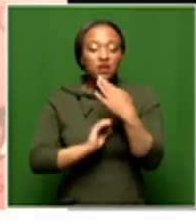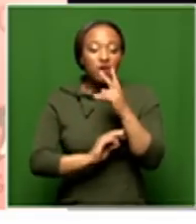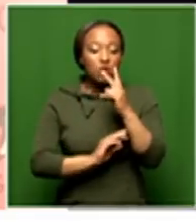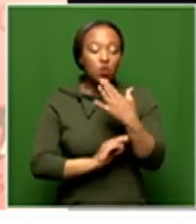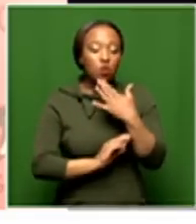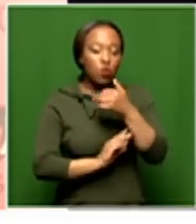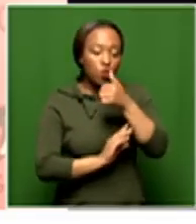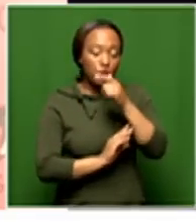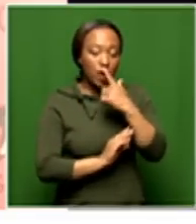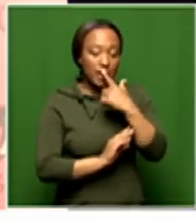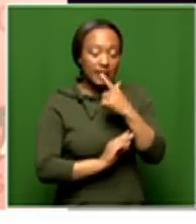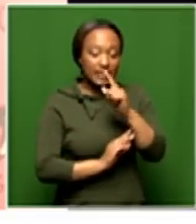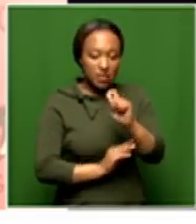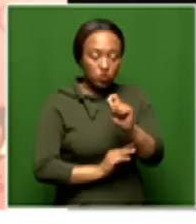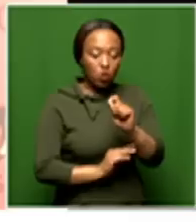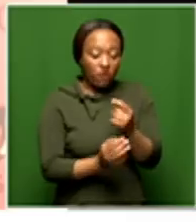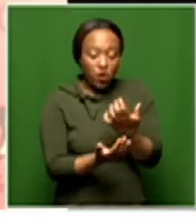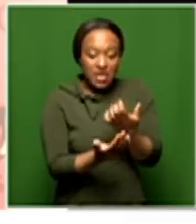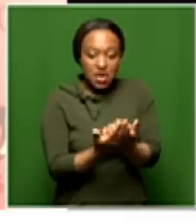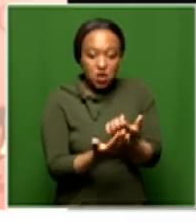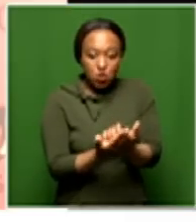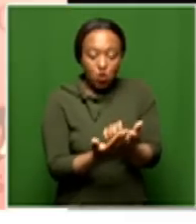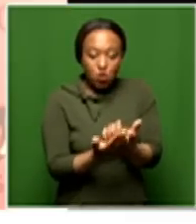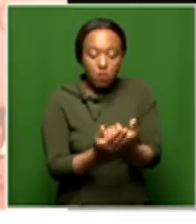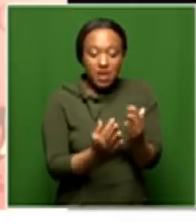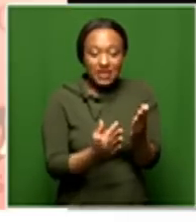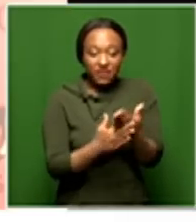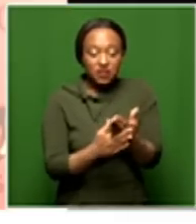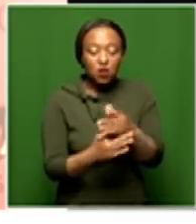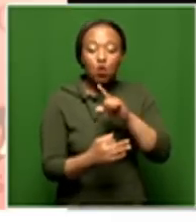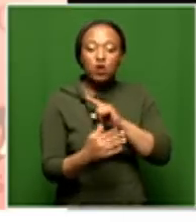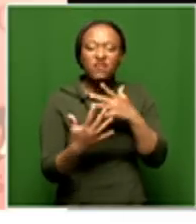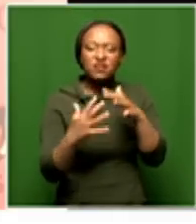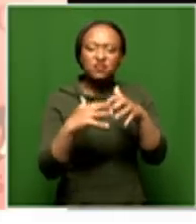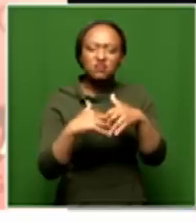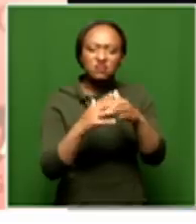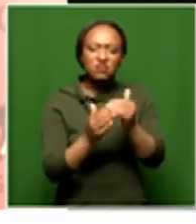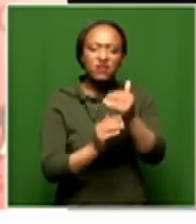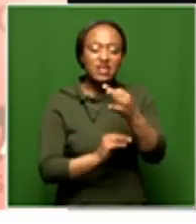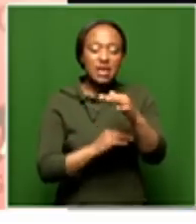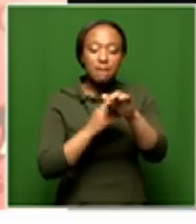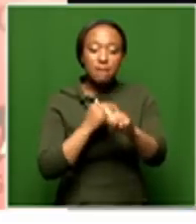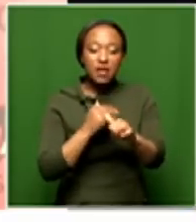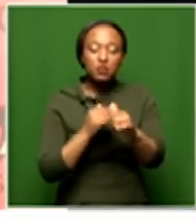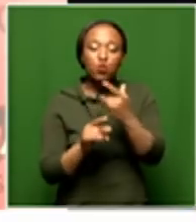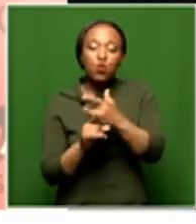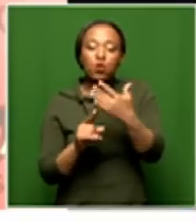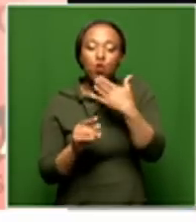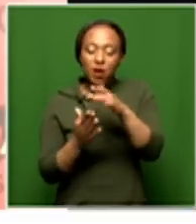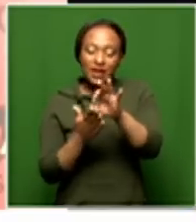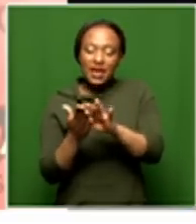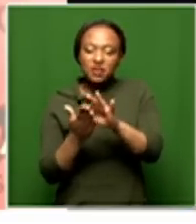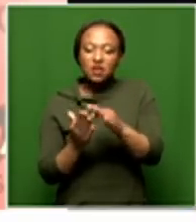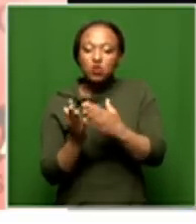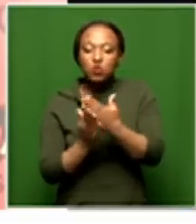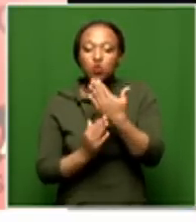Tito's actual document on economic intervention, which came almost 3 months after we won the elections through the ANC,